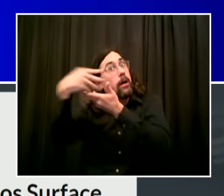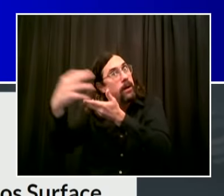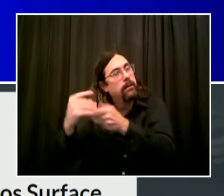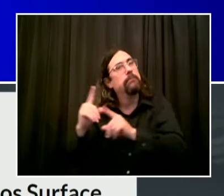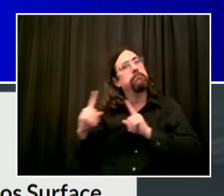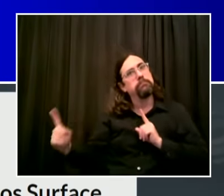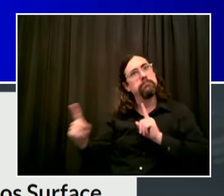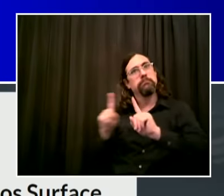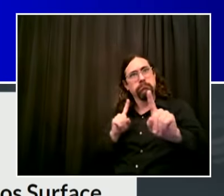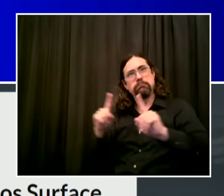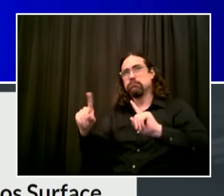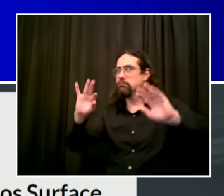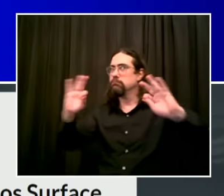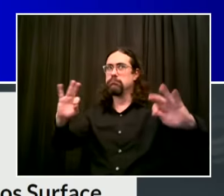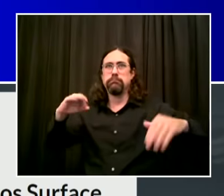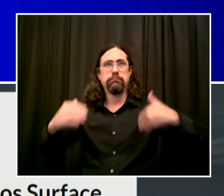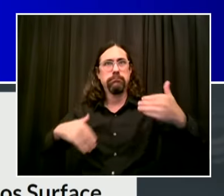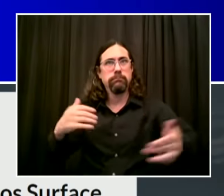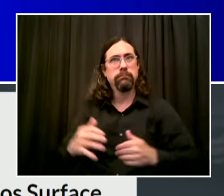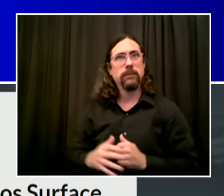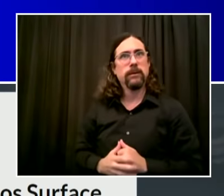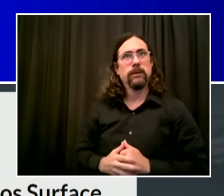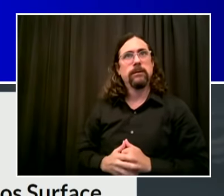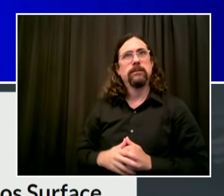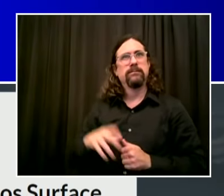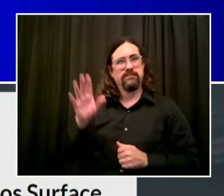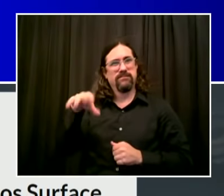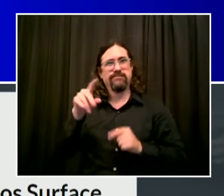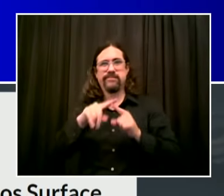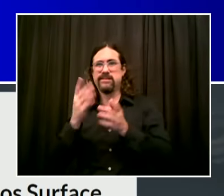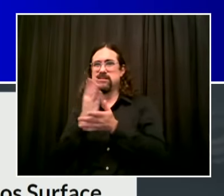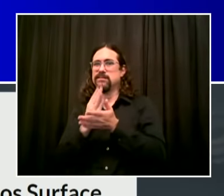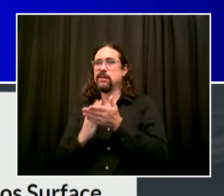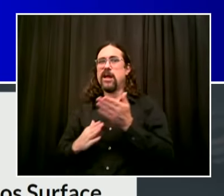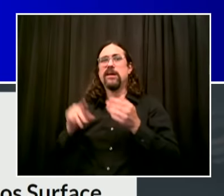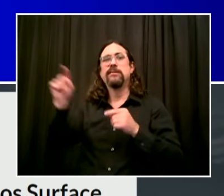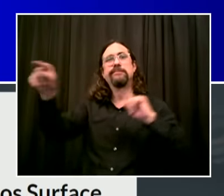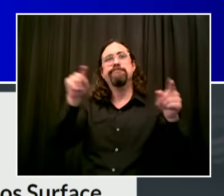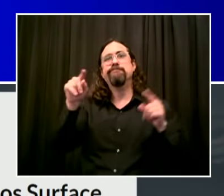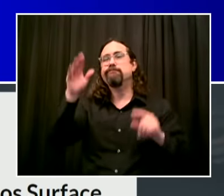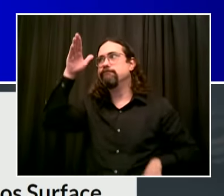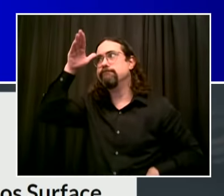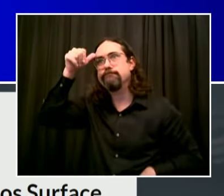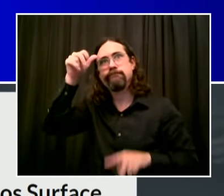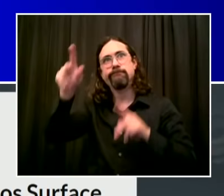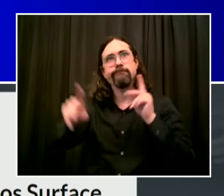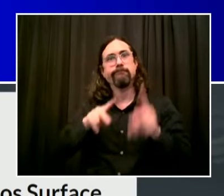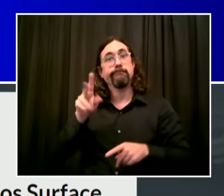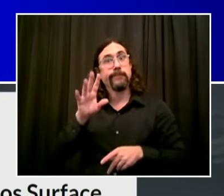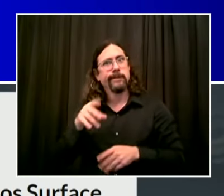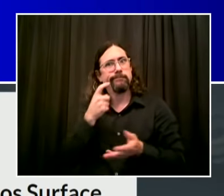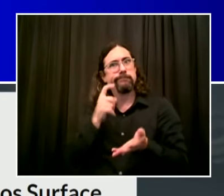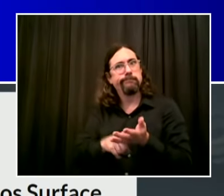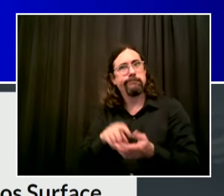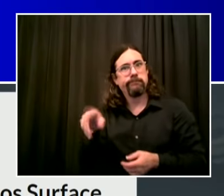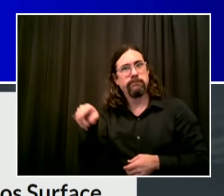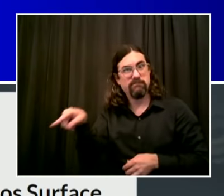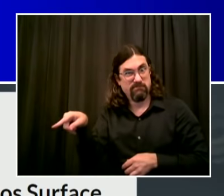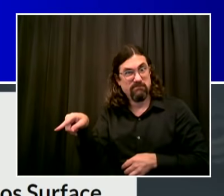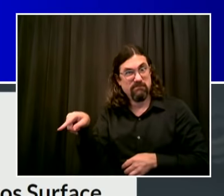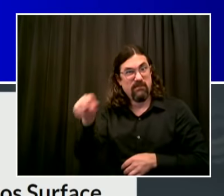restaurant in Astoria that was a focal point for this overcrowding. They've been shut down. And no one wants to shut down bars or restaurants, but if they do